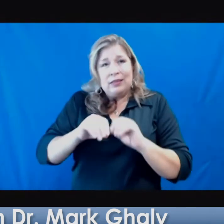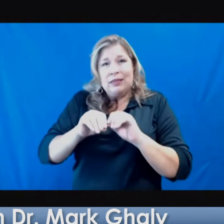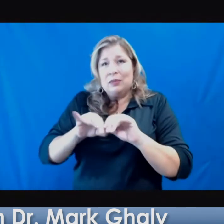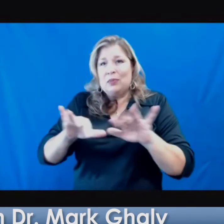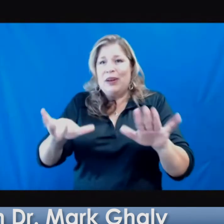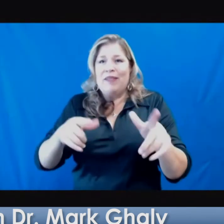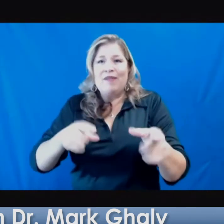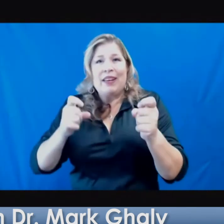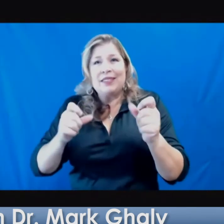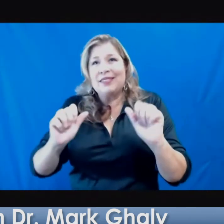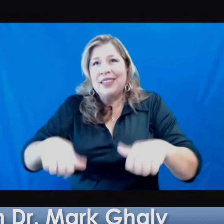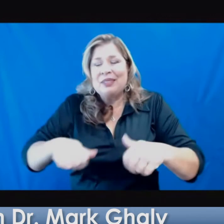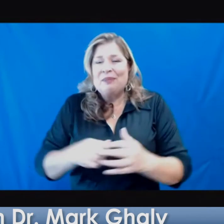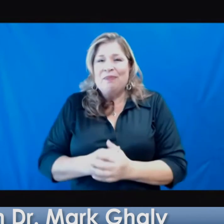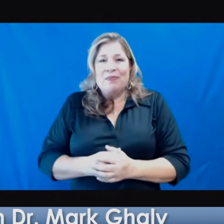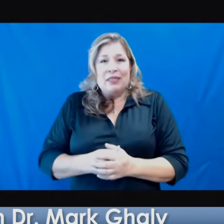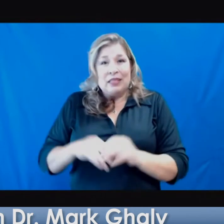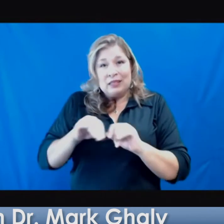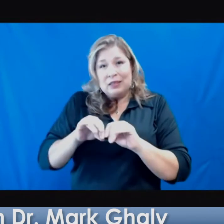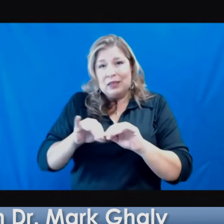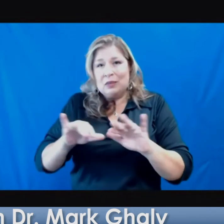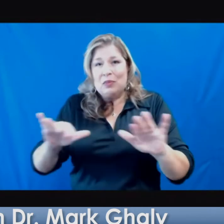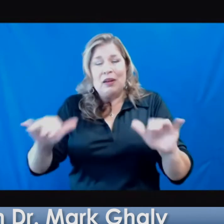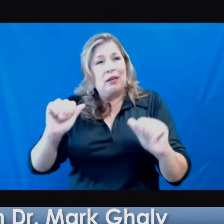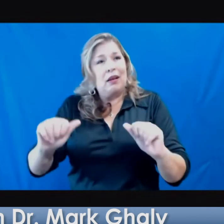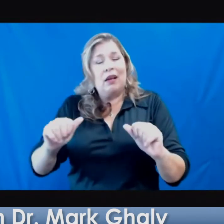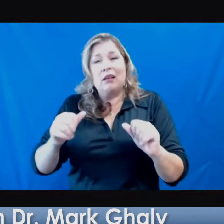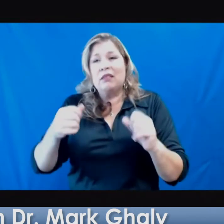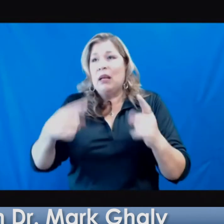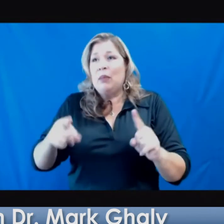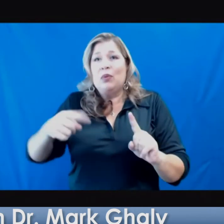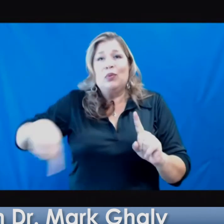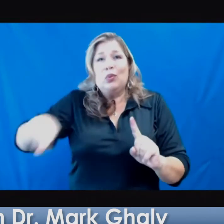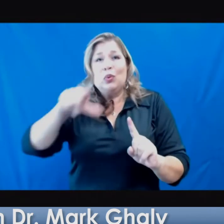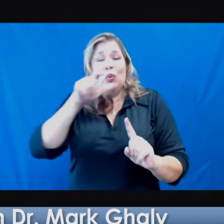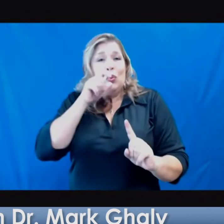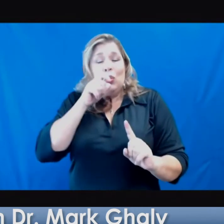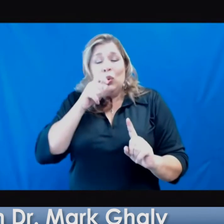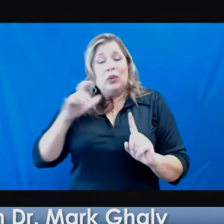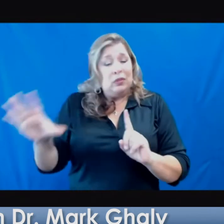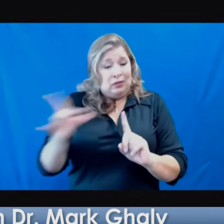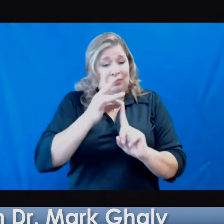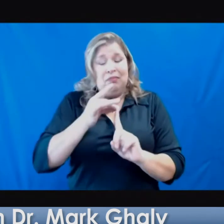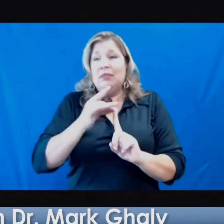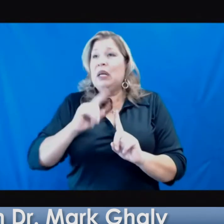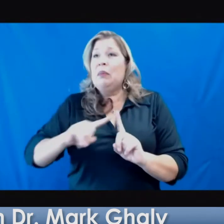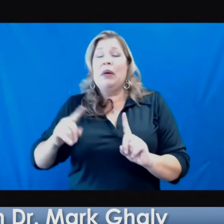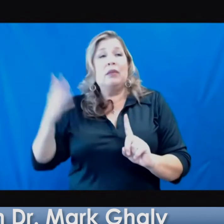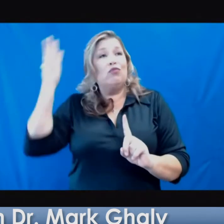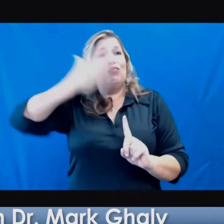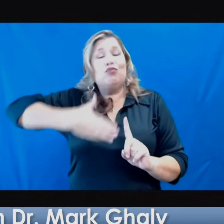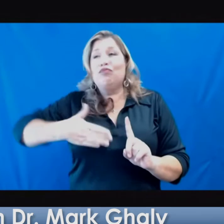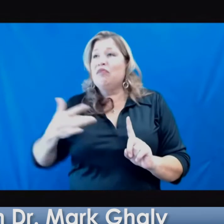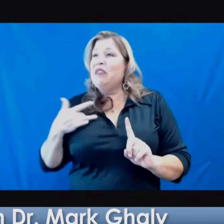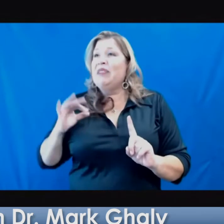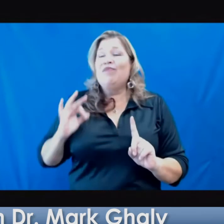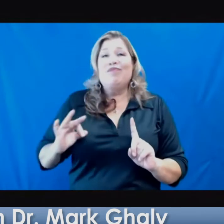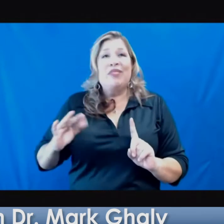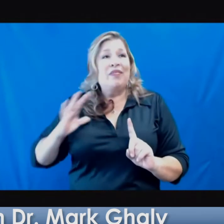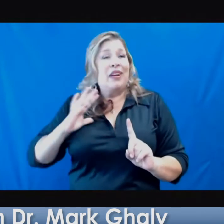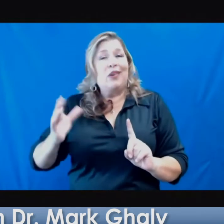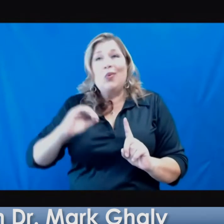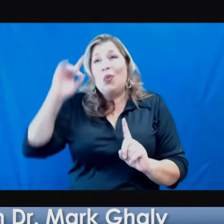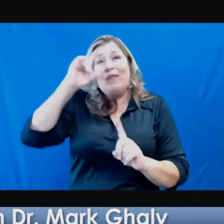Spread can happen with asymptomatic individuals. And we've seen the tools, as I identified earlier, those tools